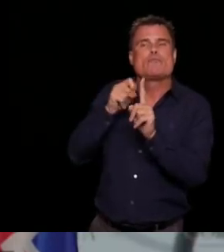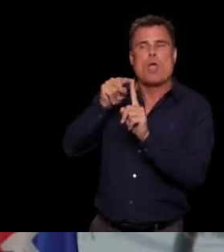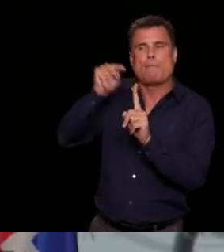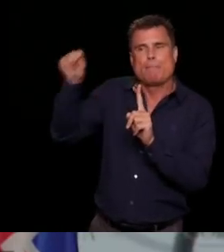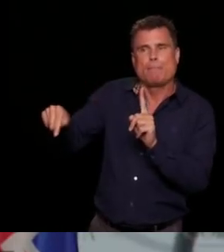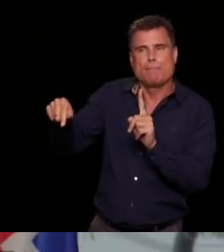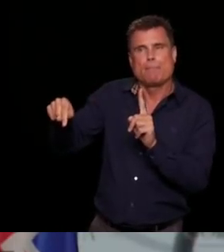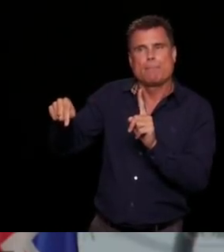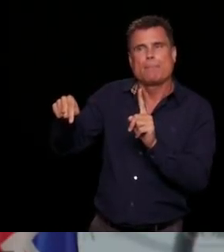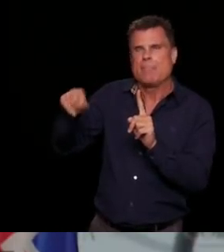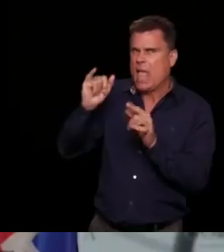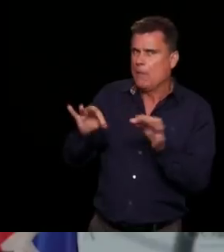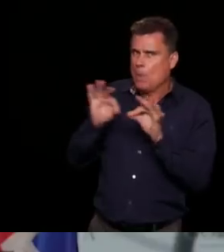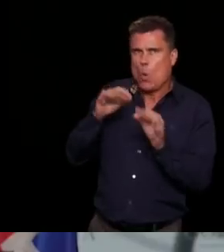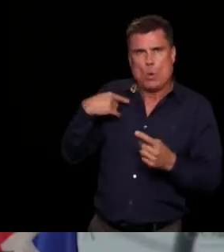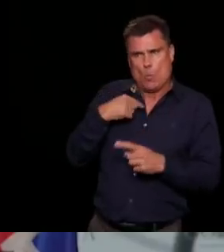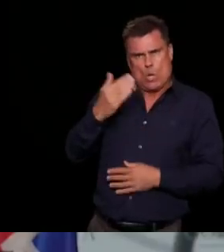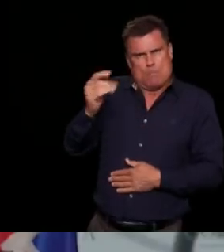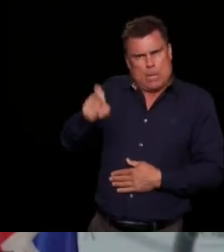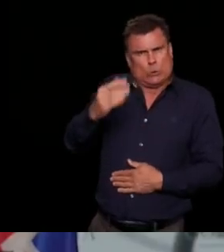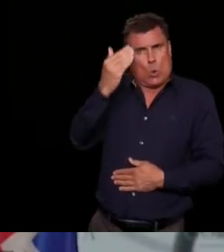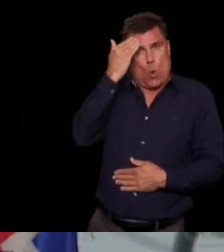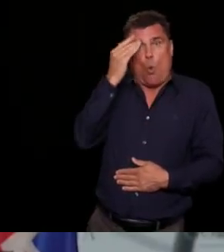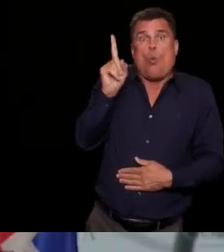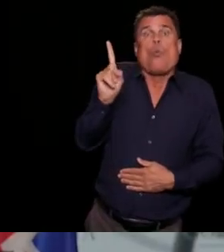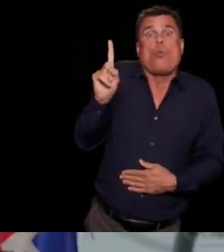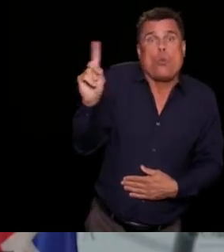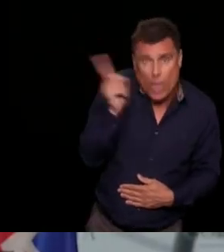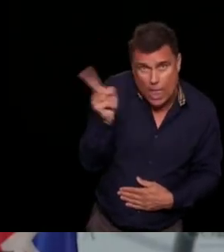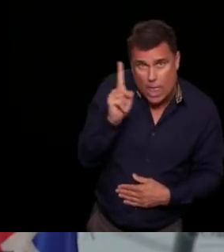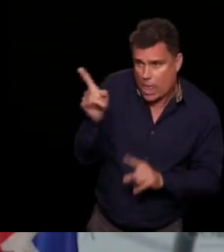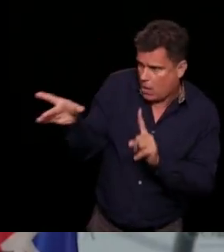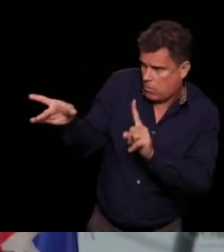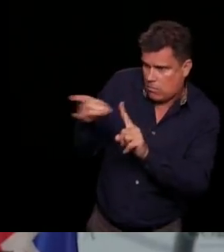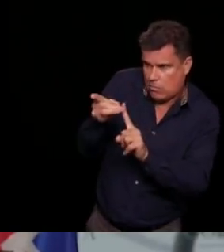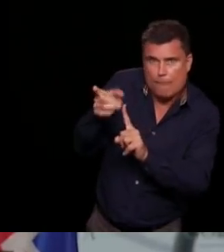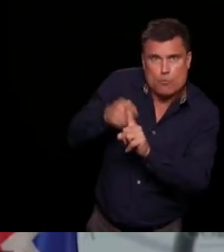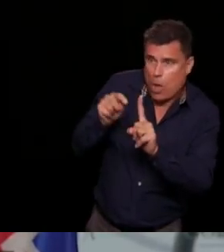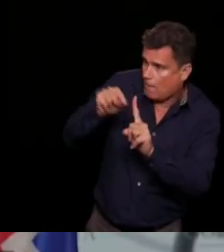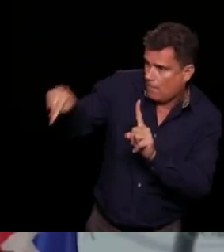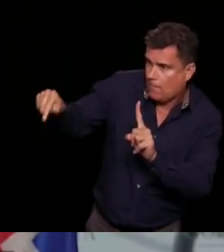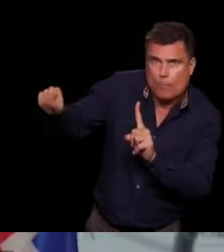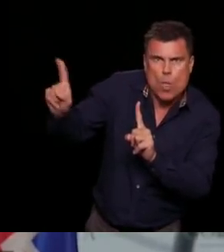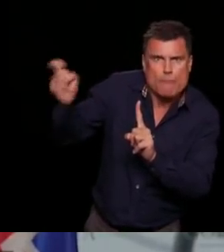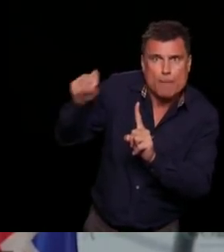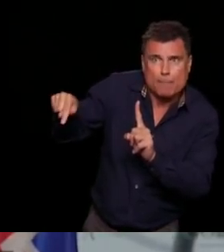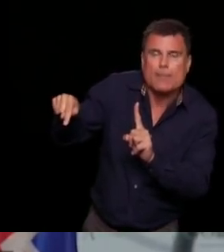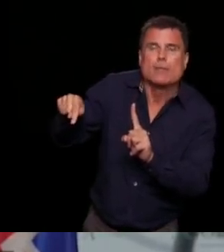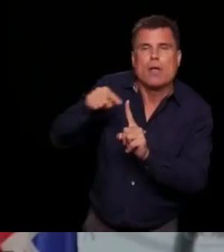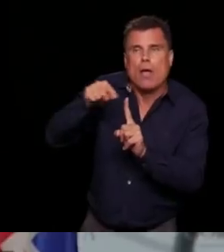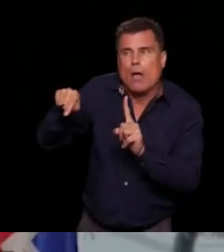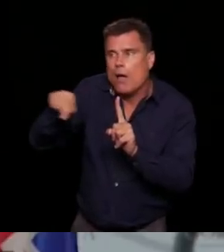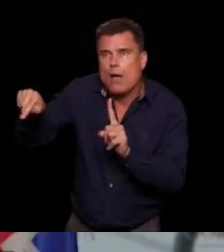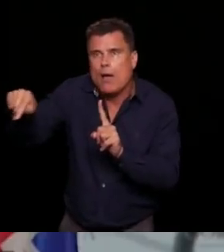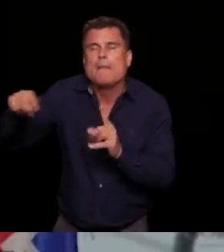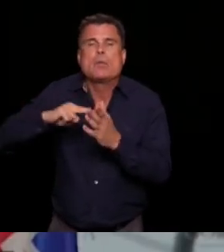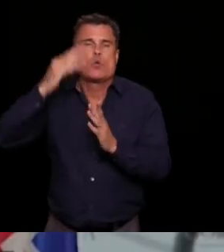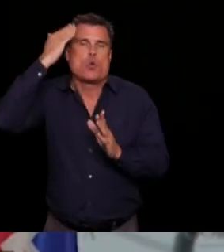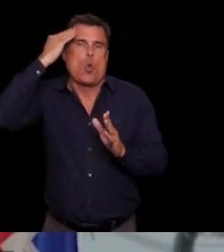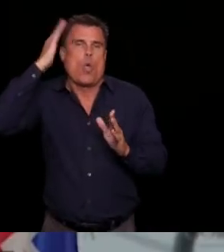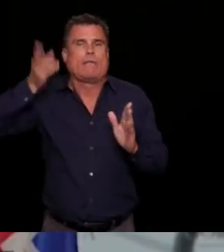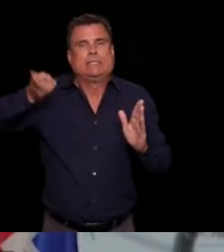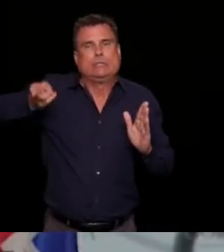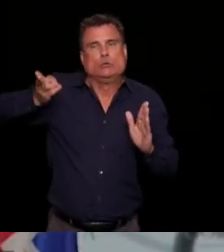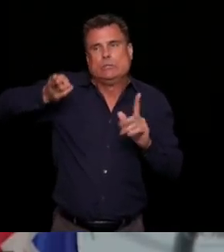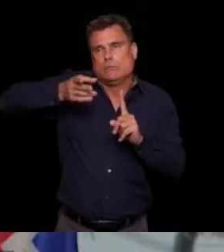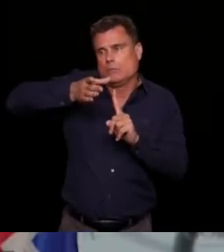as the majority of our cases are among people where we can actually identify the source of infection, that means that we have known